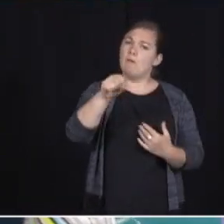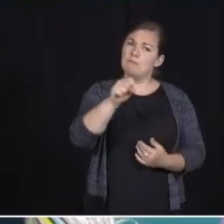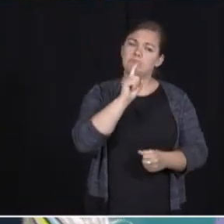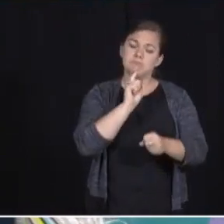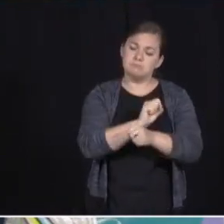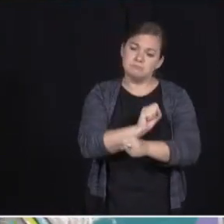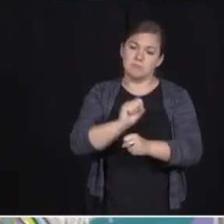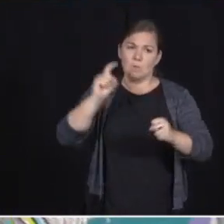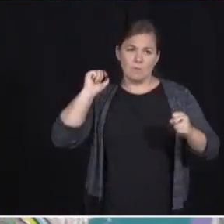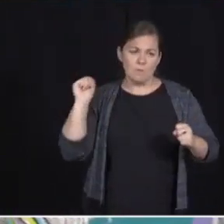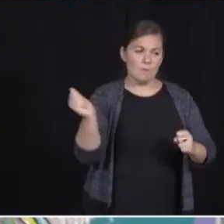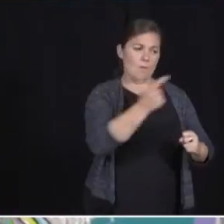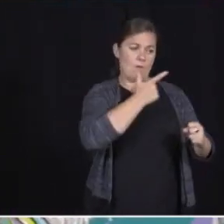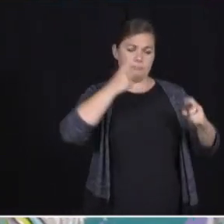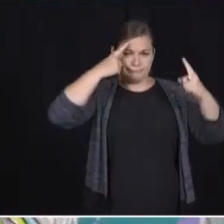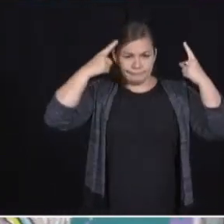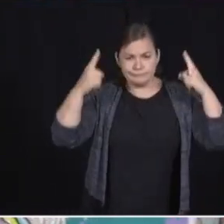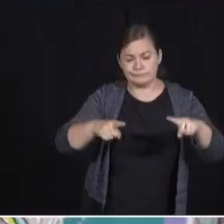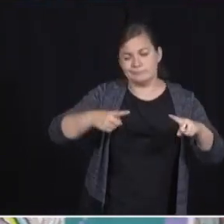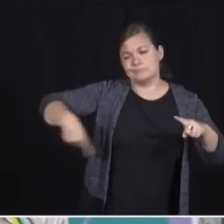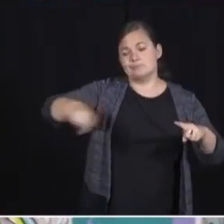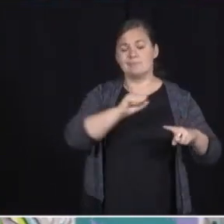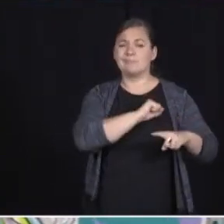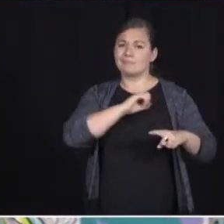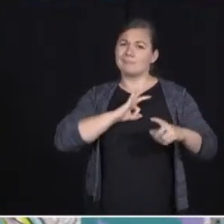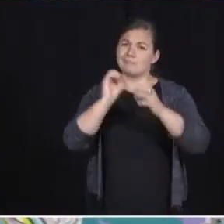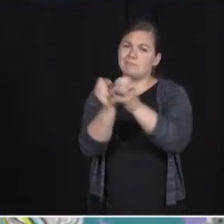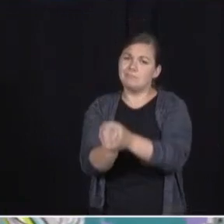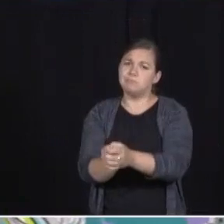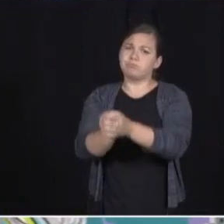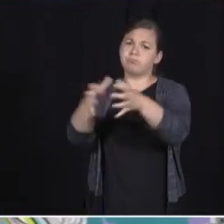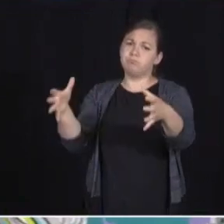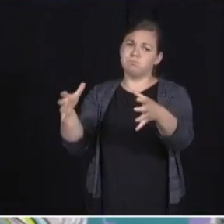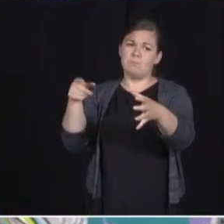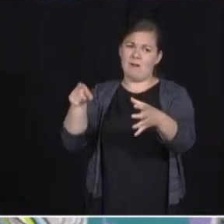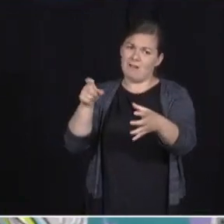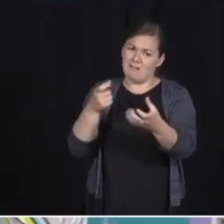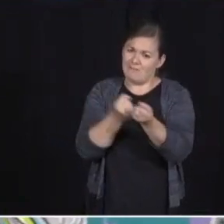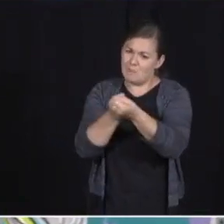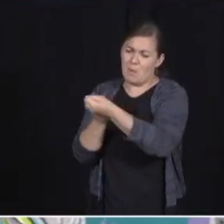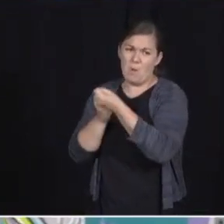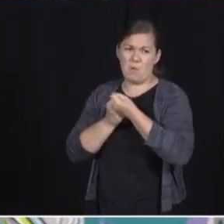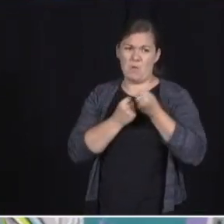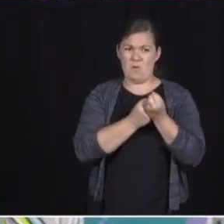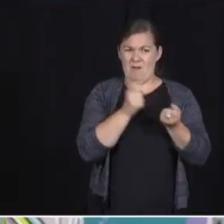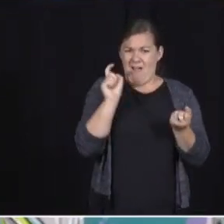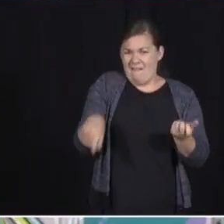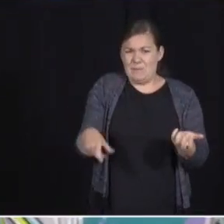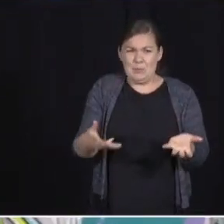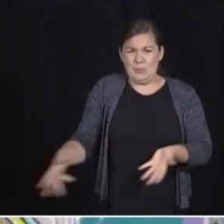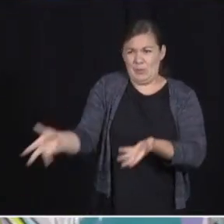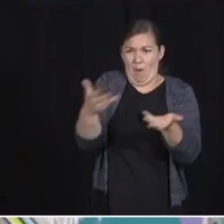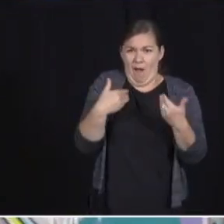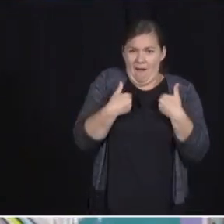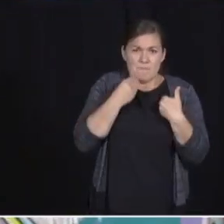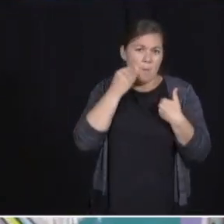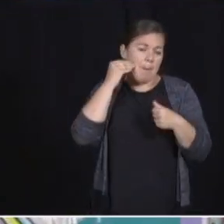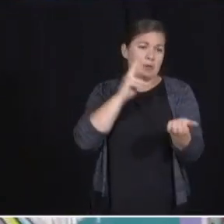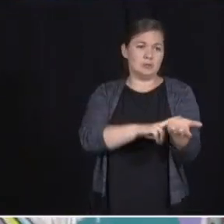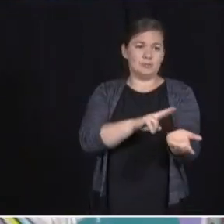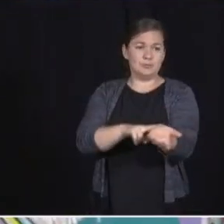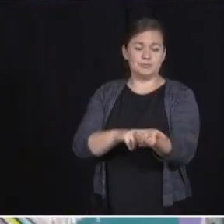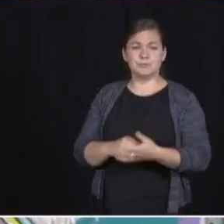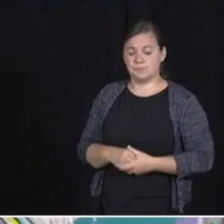more staffing, and we need to support the existing staffing that's there. Follow up. I'll switch to